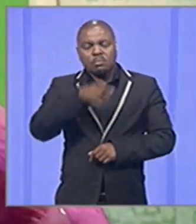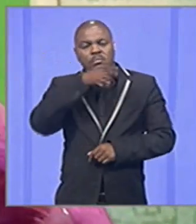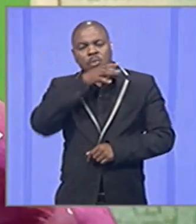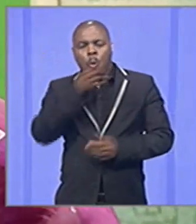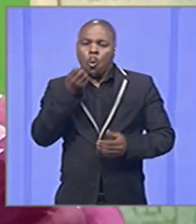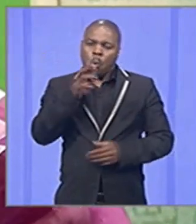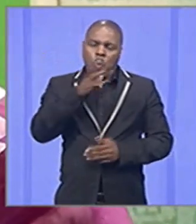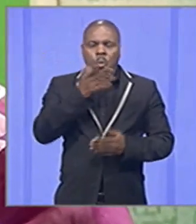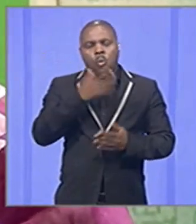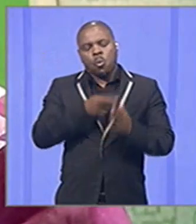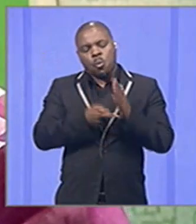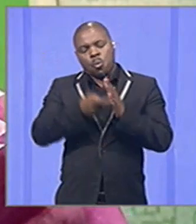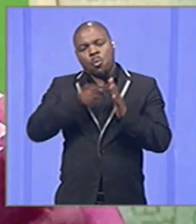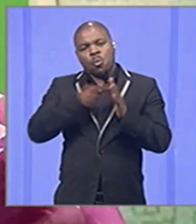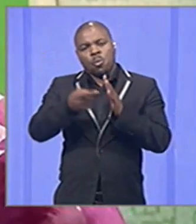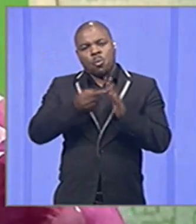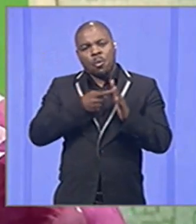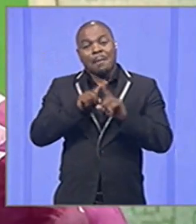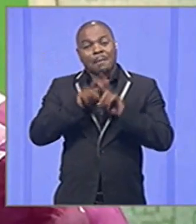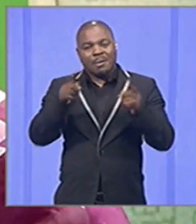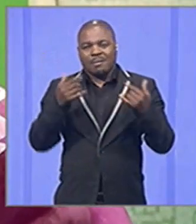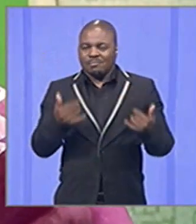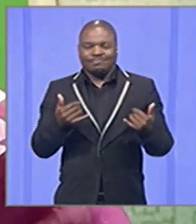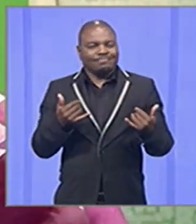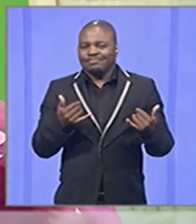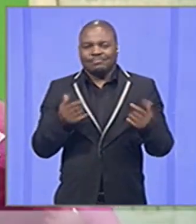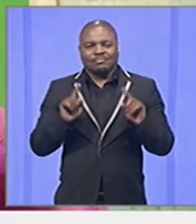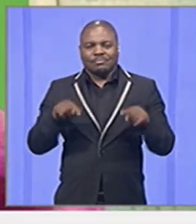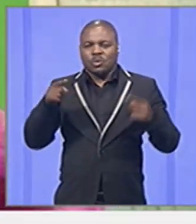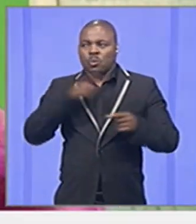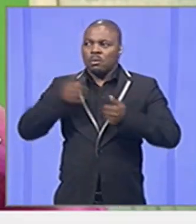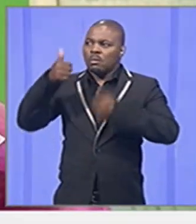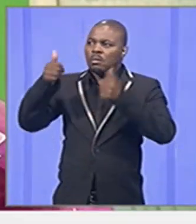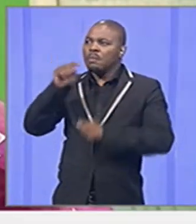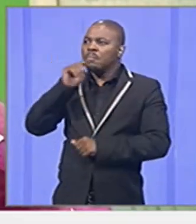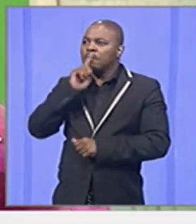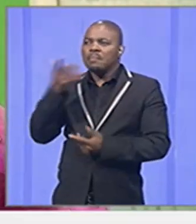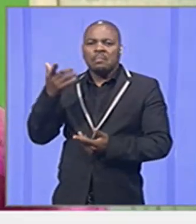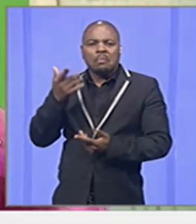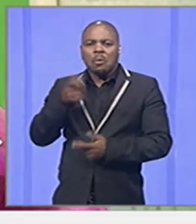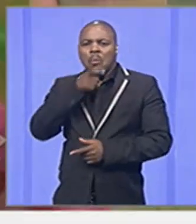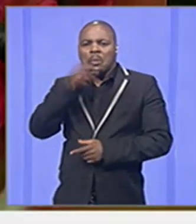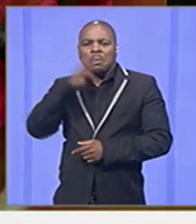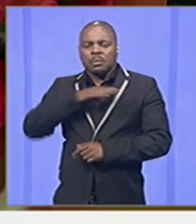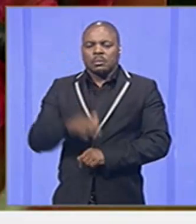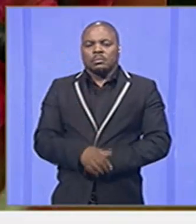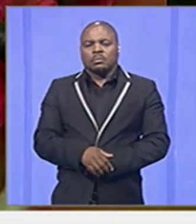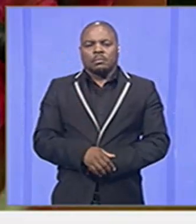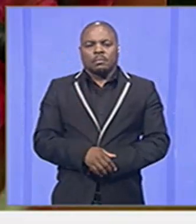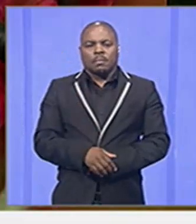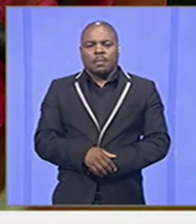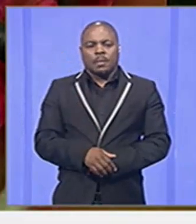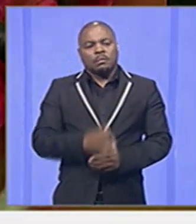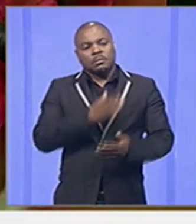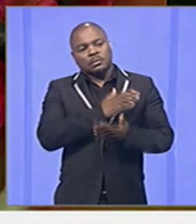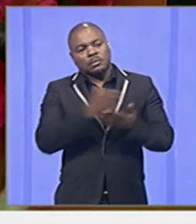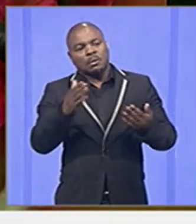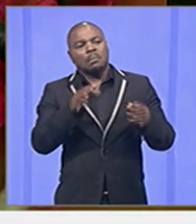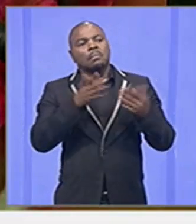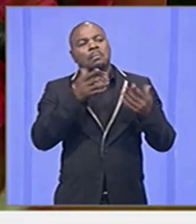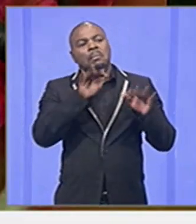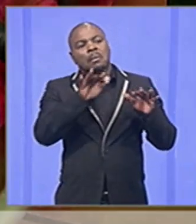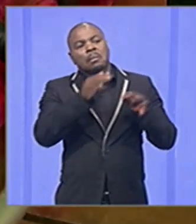ga beke e fela mo lebakeng le bahlankedi ba homotše. Angasuka fihlwe. Badudi ba bangwe ba